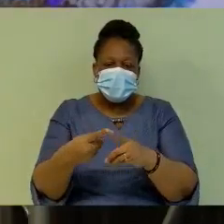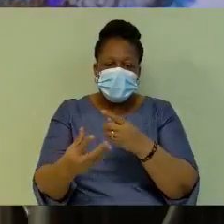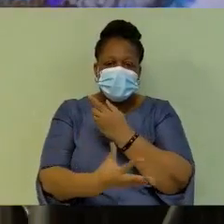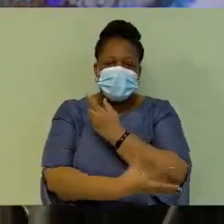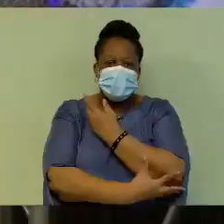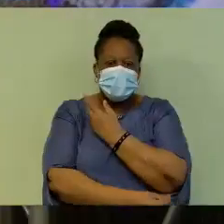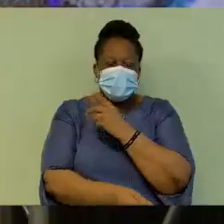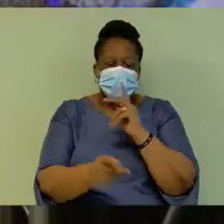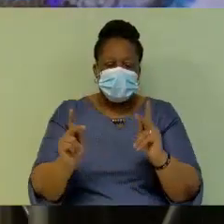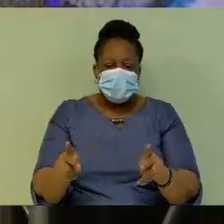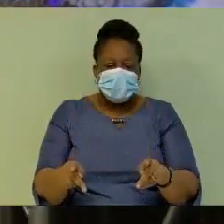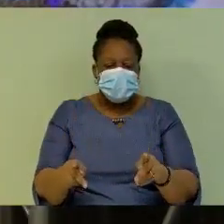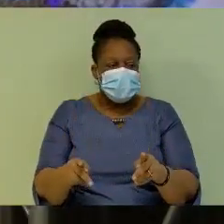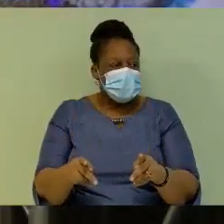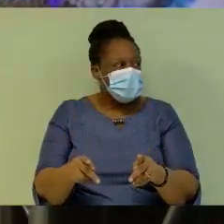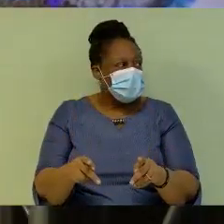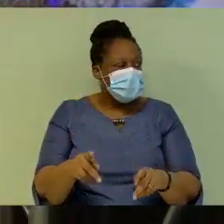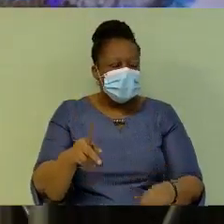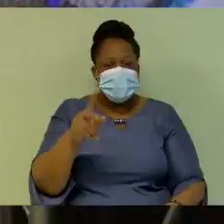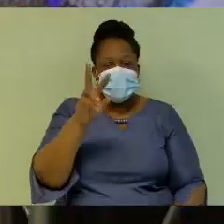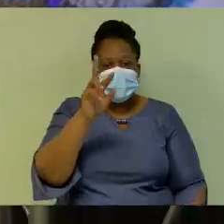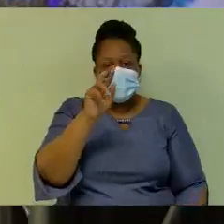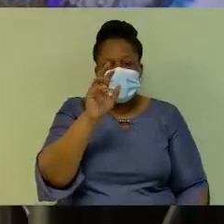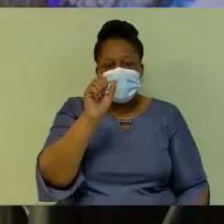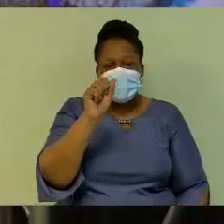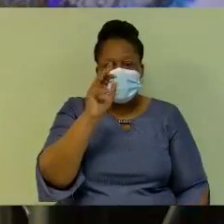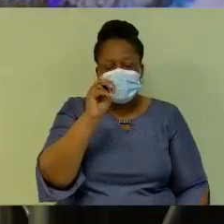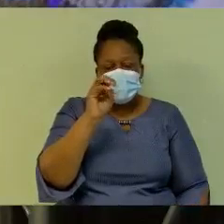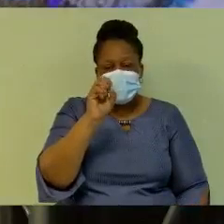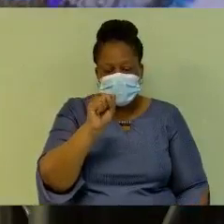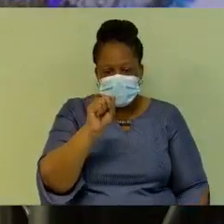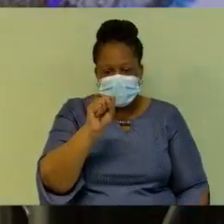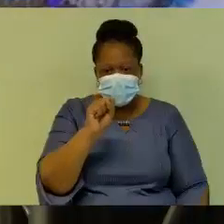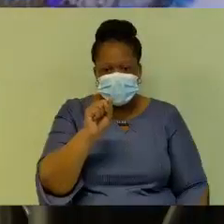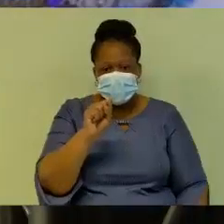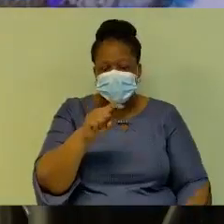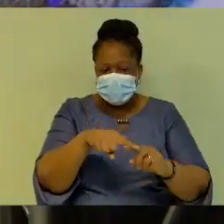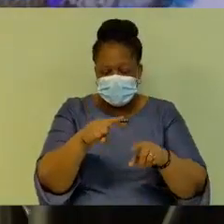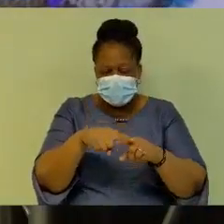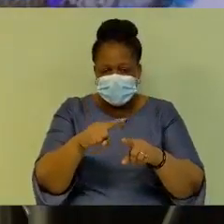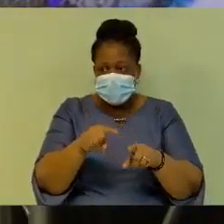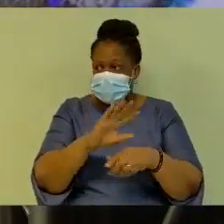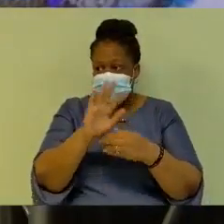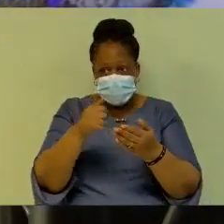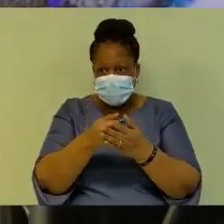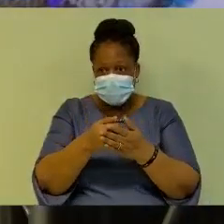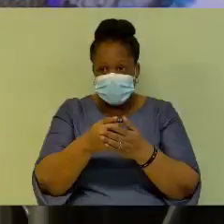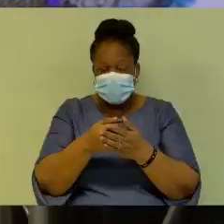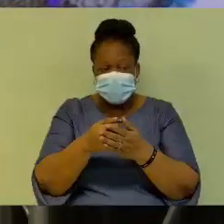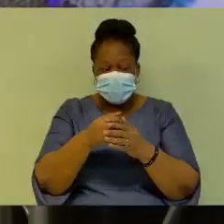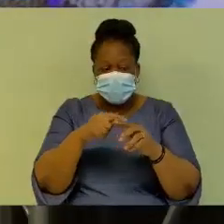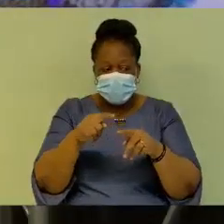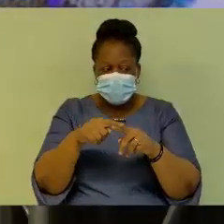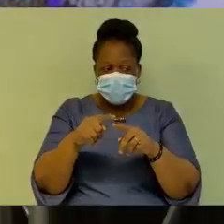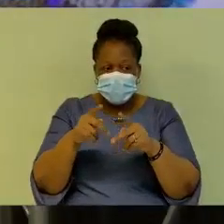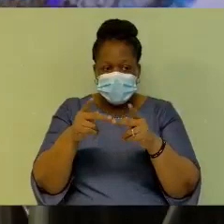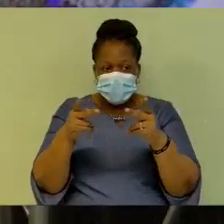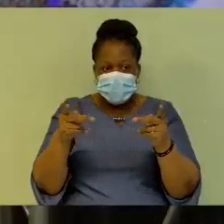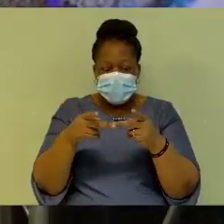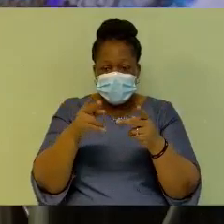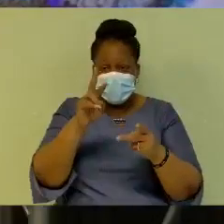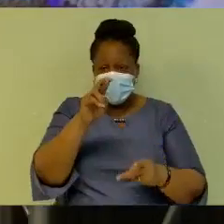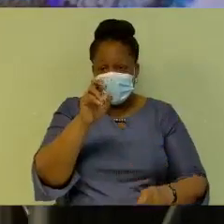Buckley's. 2. Rams Cash and Carry. 3. Rams Supermarket Birdwalk. 4. Rams Express